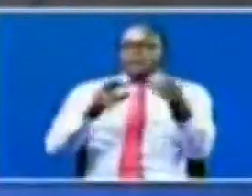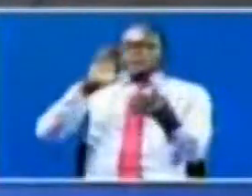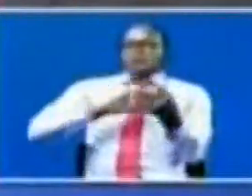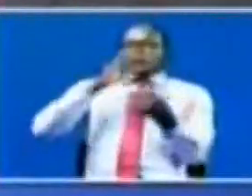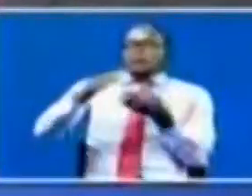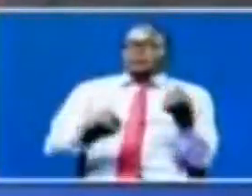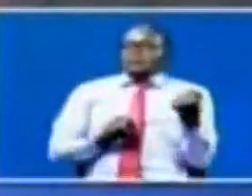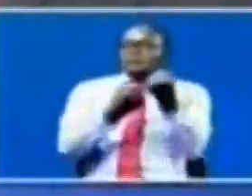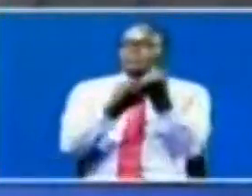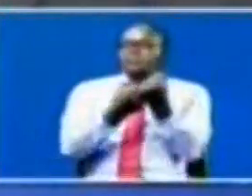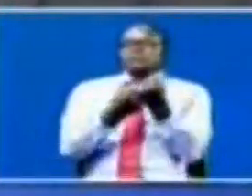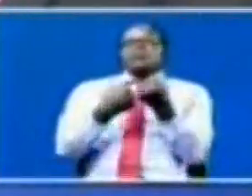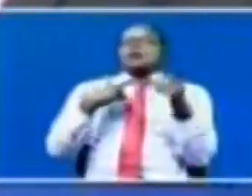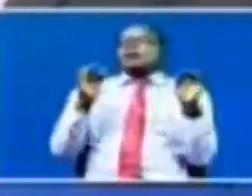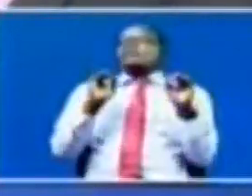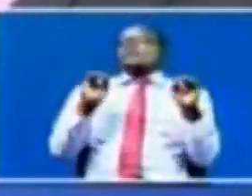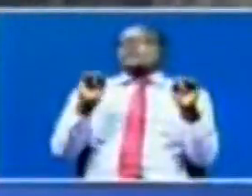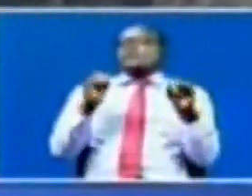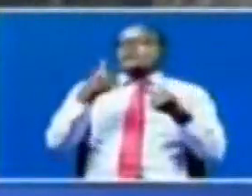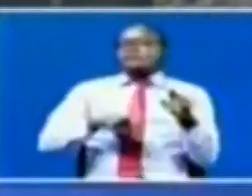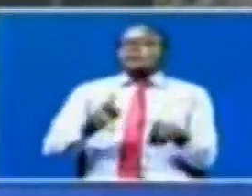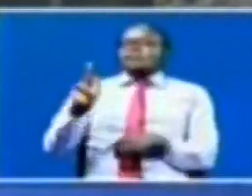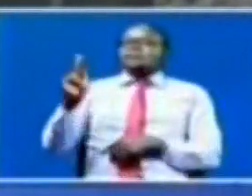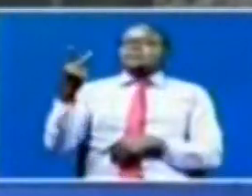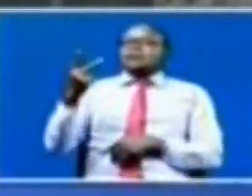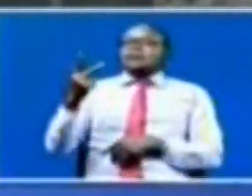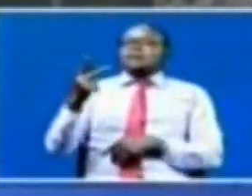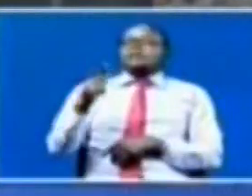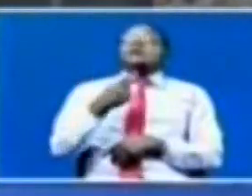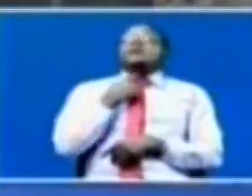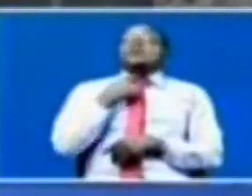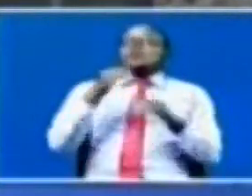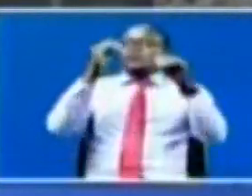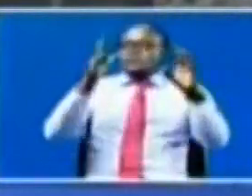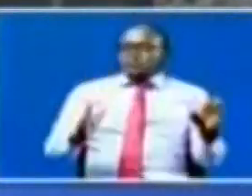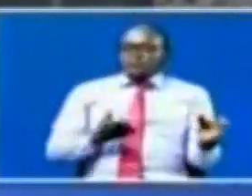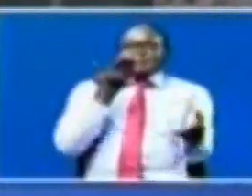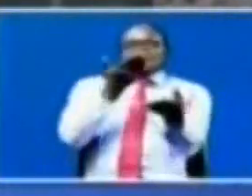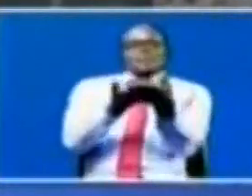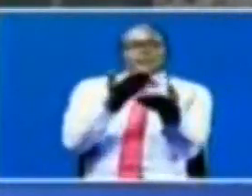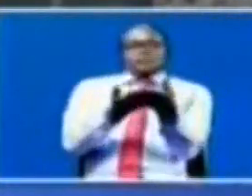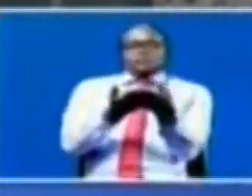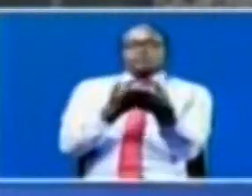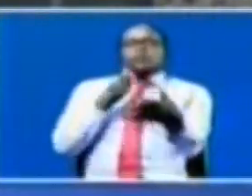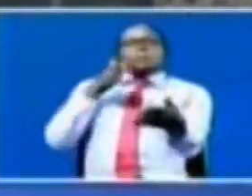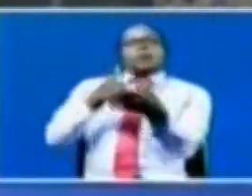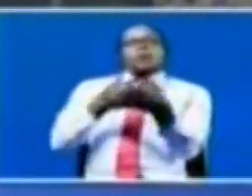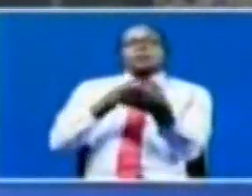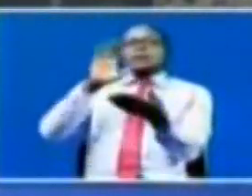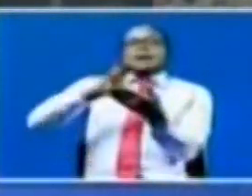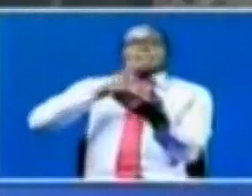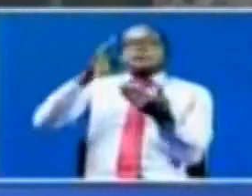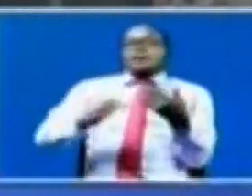received sharp criticism from teachers' unions. Suggestions to delay curriculum implementation is a cause for